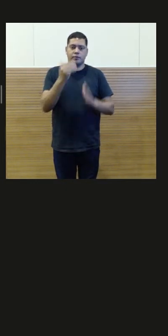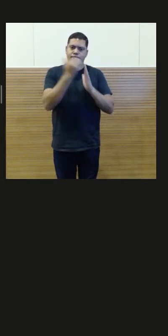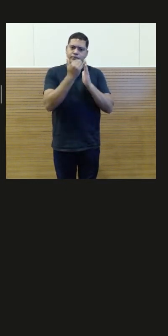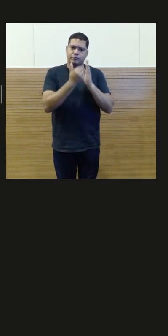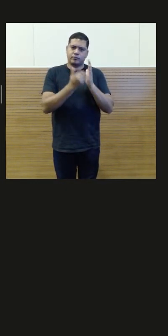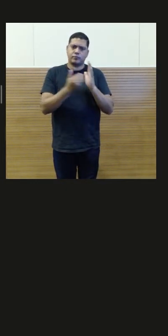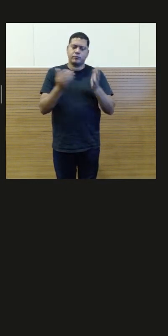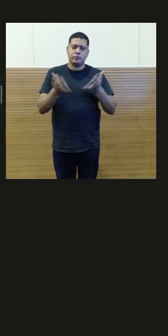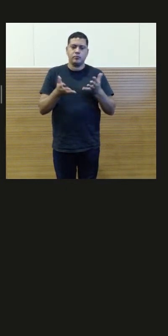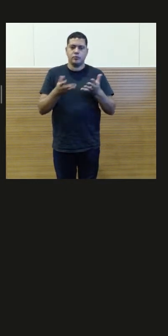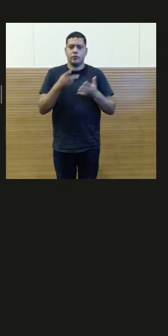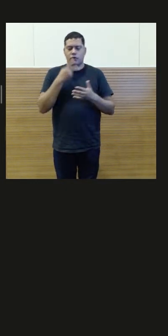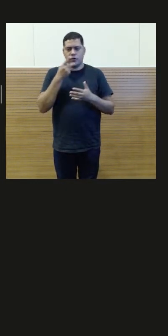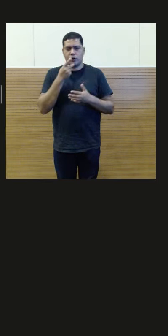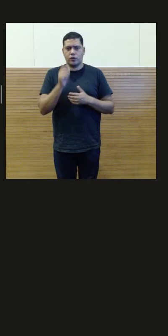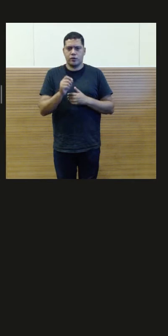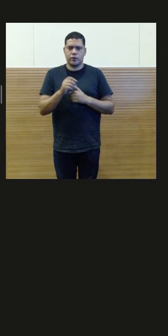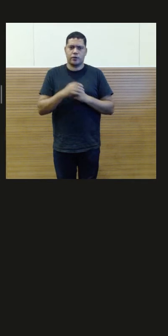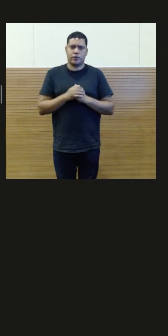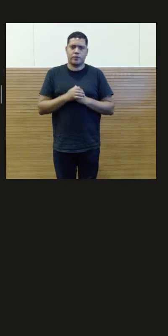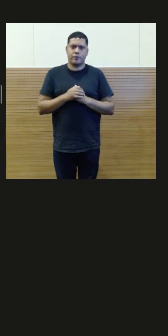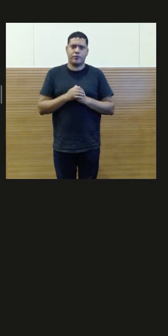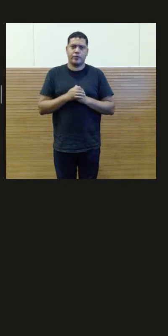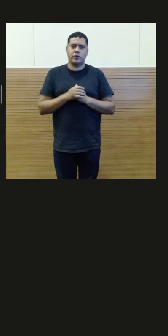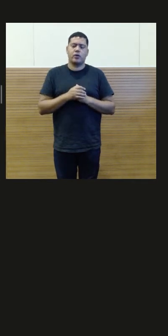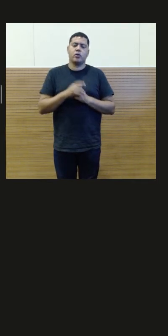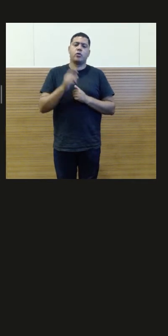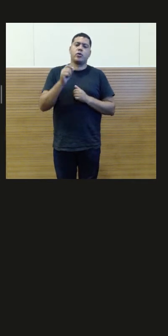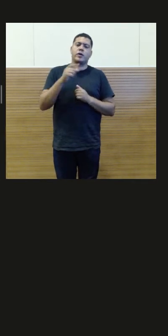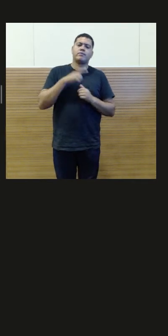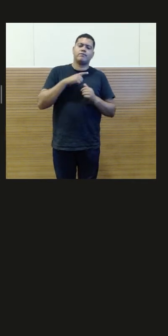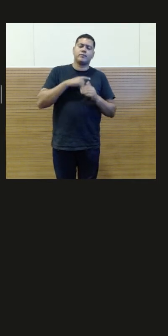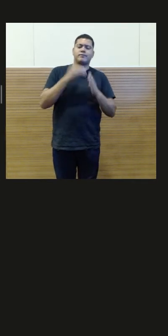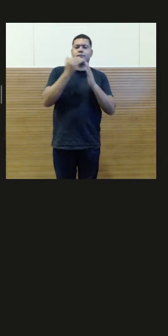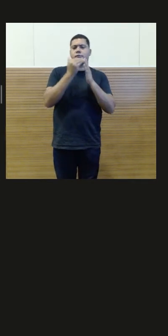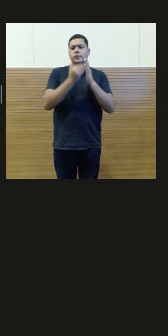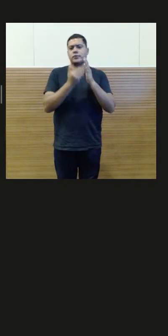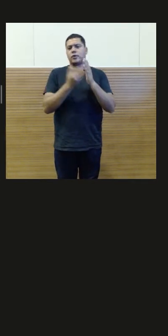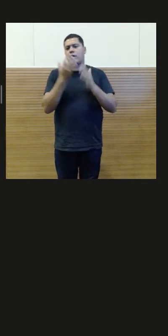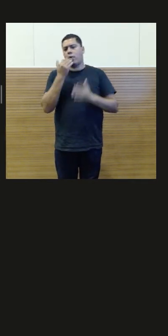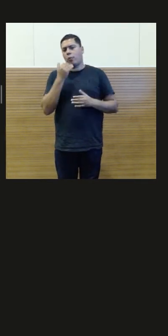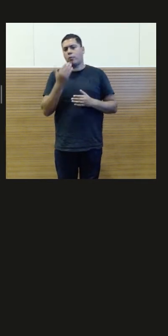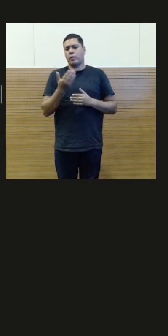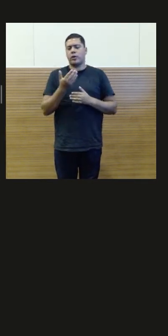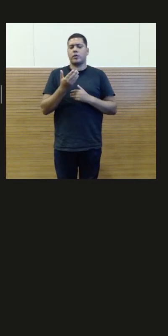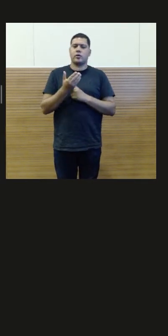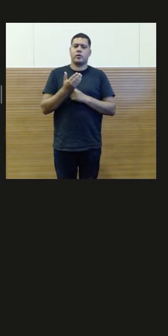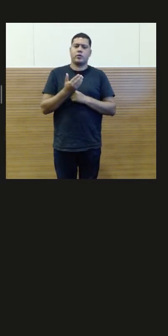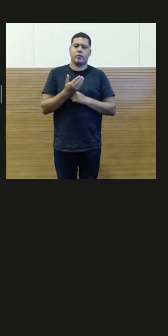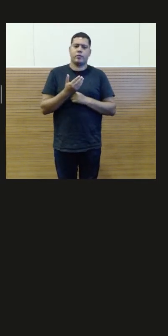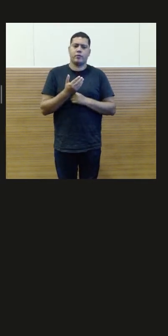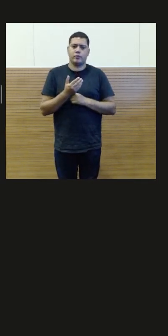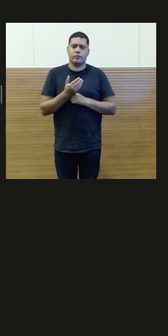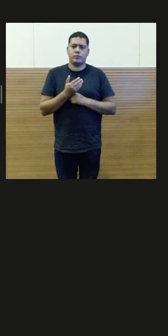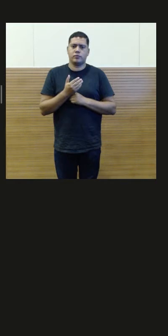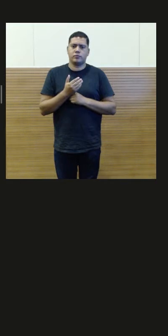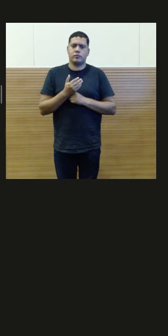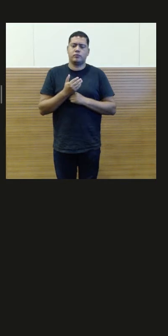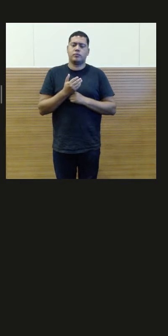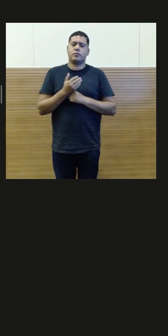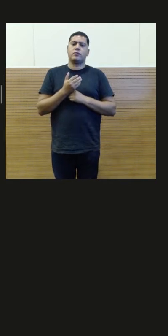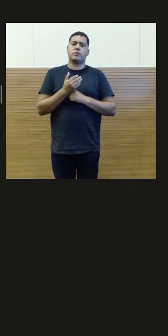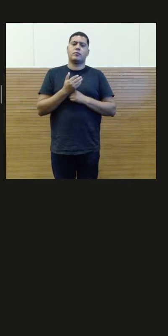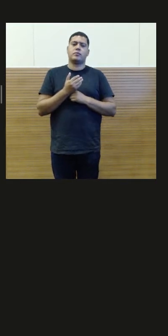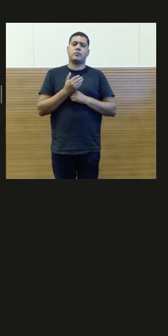in success come from sweetened beverages, desserts and sweet snacks, candy and sugars, breakfast cereals